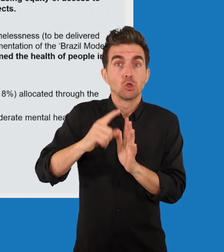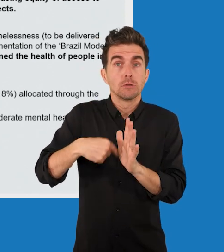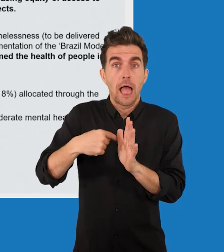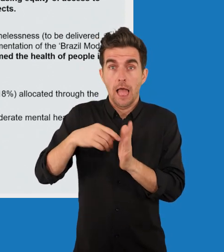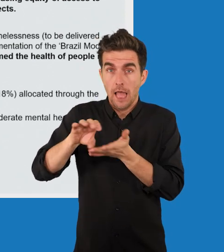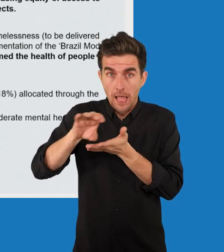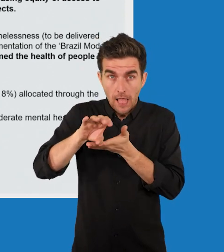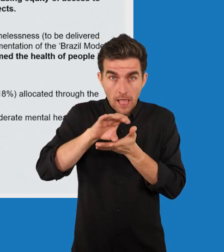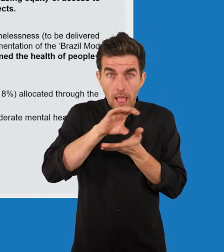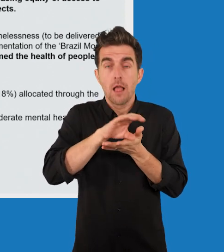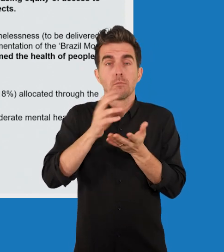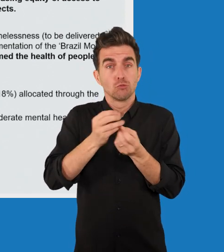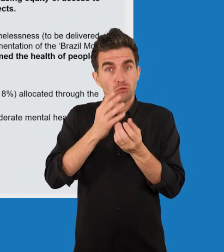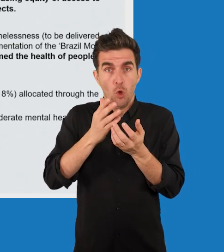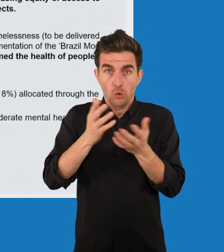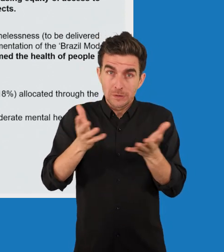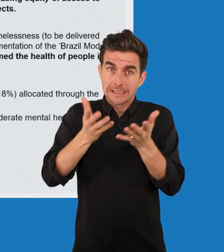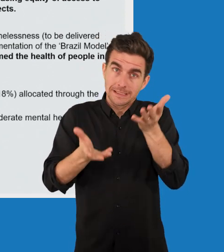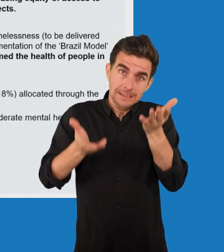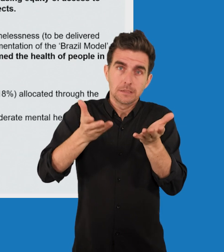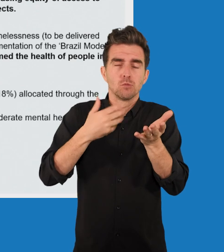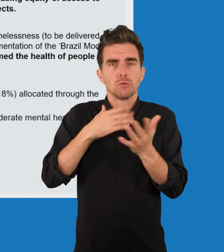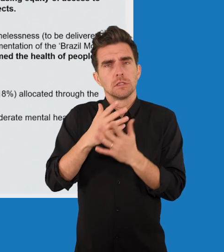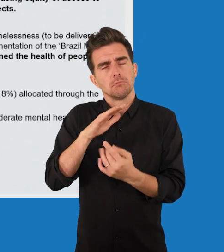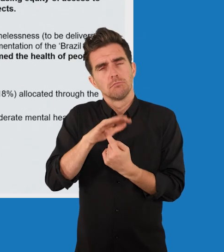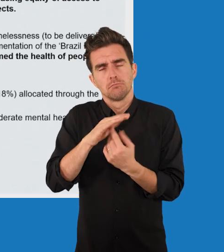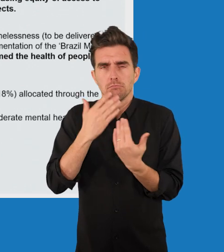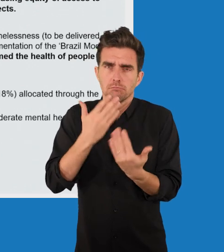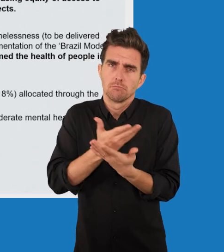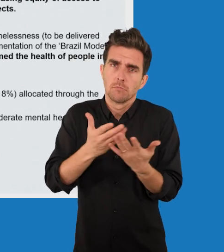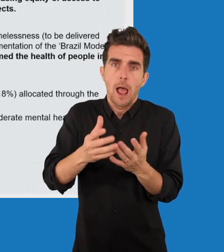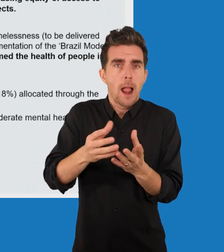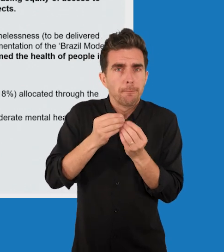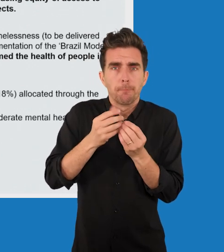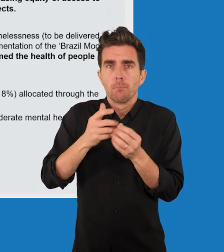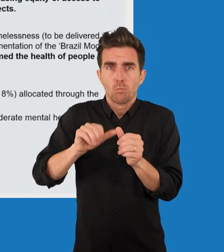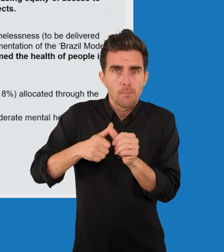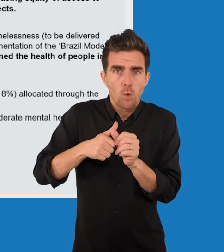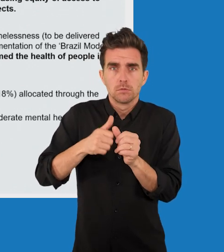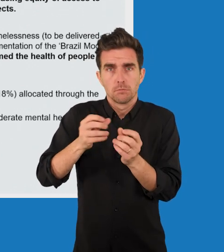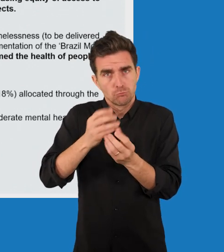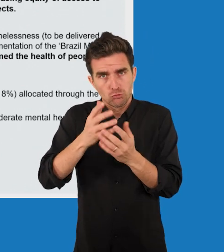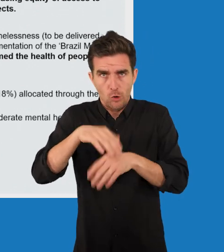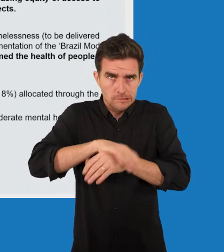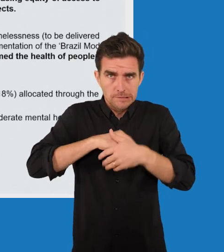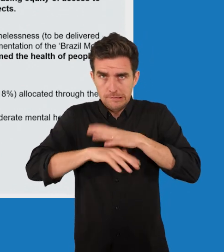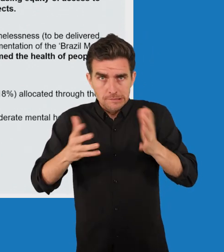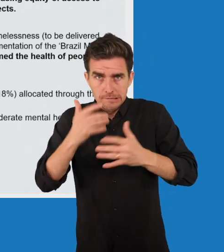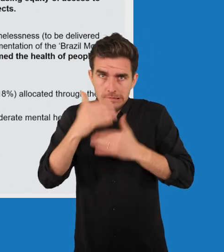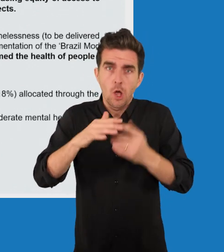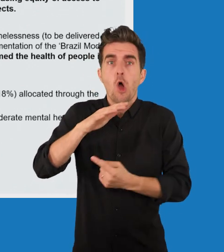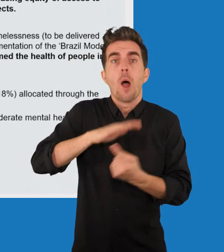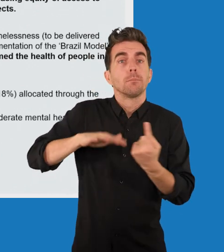of which many of them have been delivered by our voluntary sector partners, and we're really grateful for all their help and support and to be able to do that and really to make